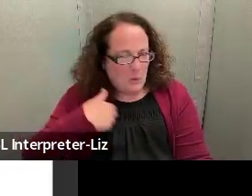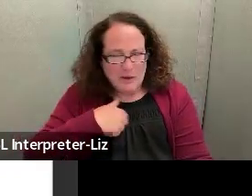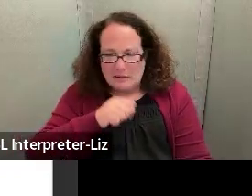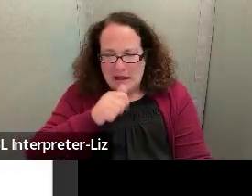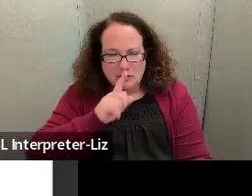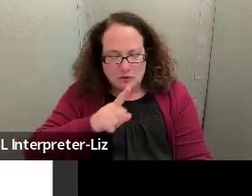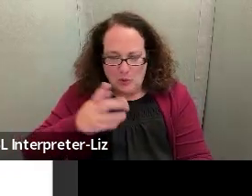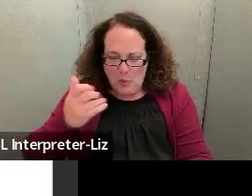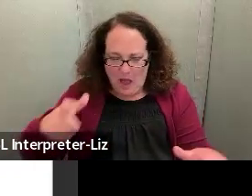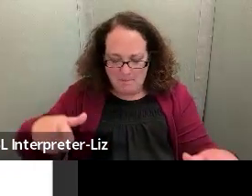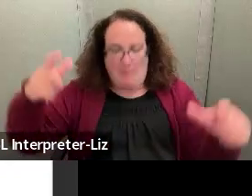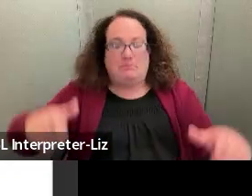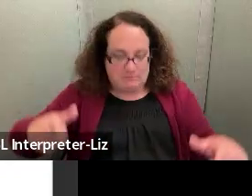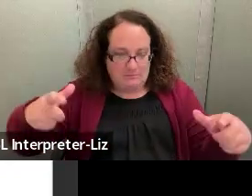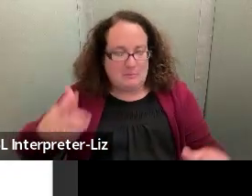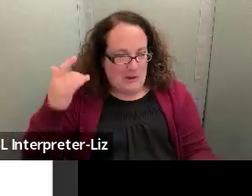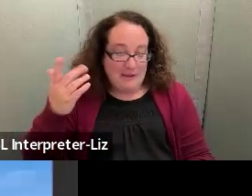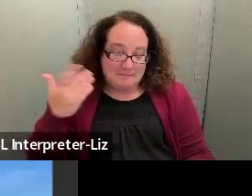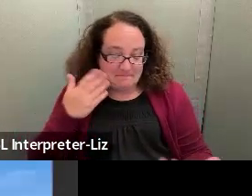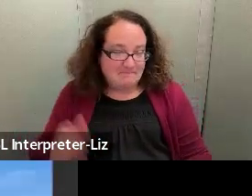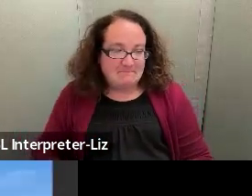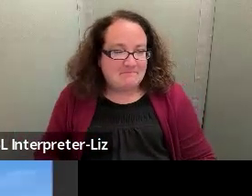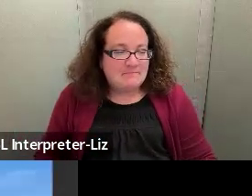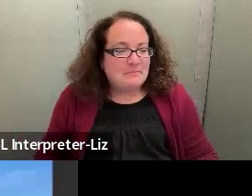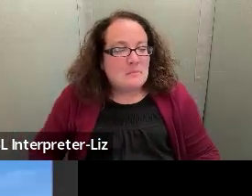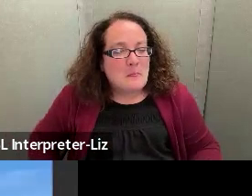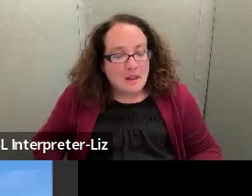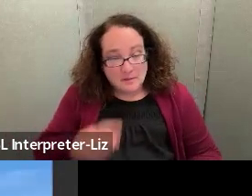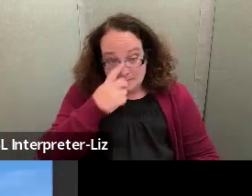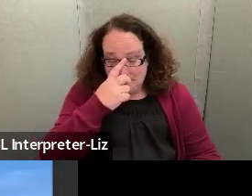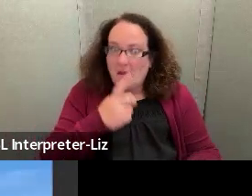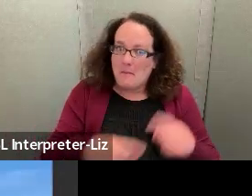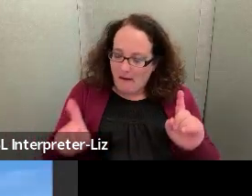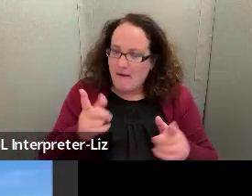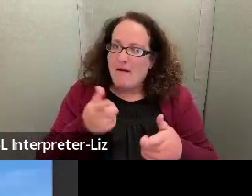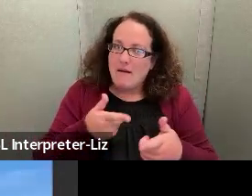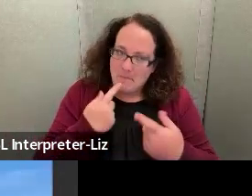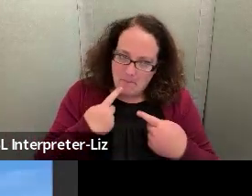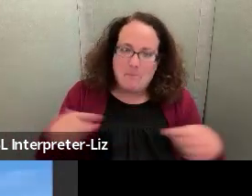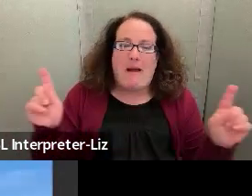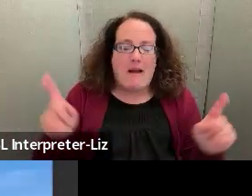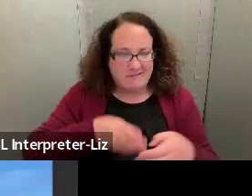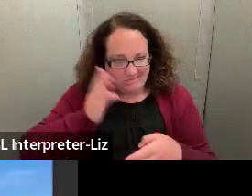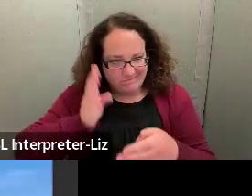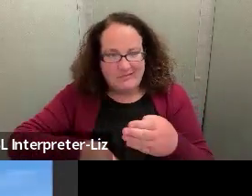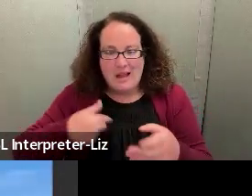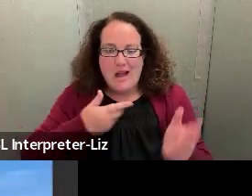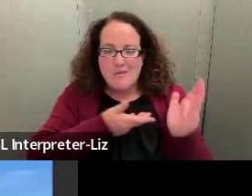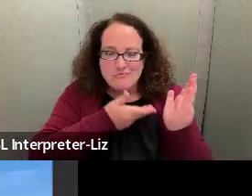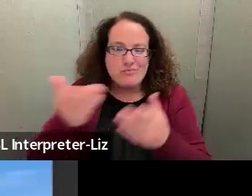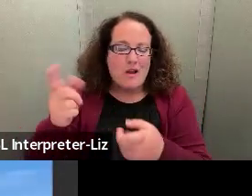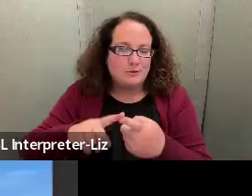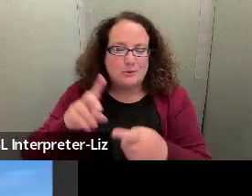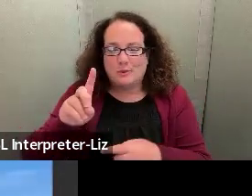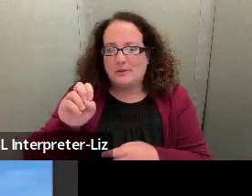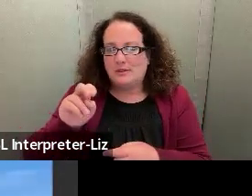plane. Next slide. But he got it done, and I brought it to Denver where Mona